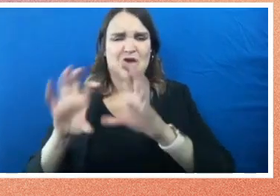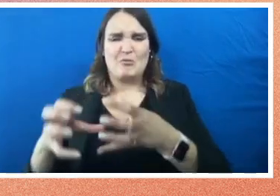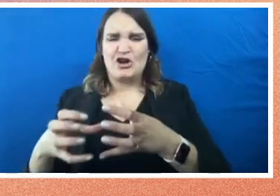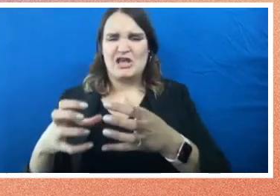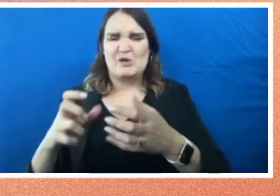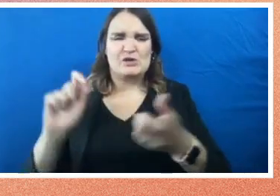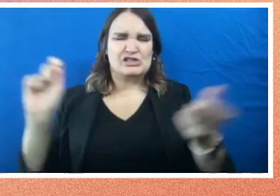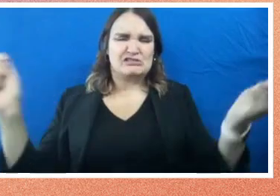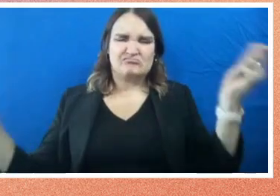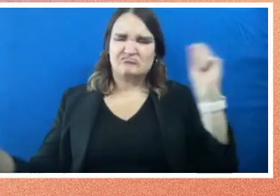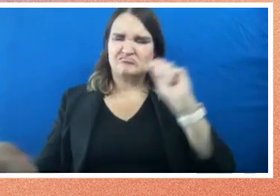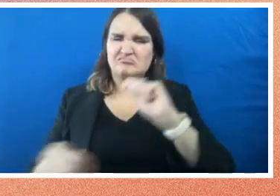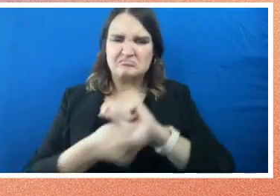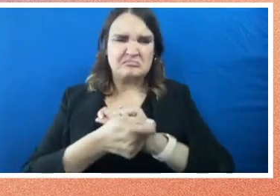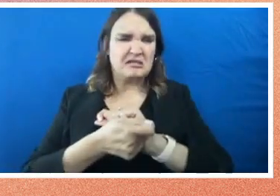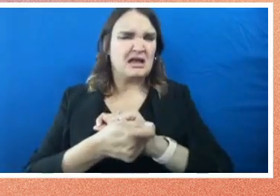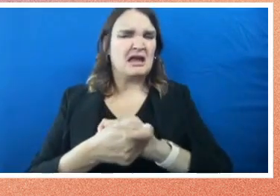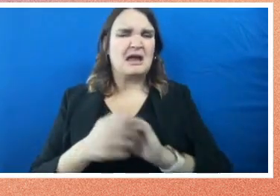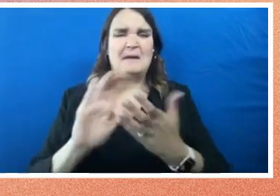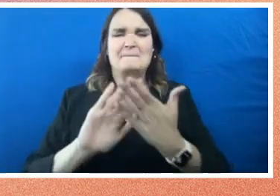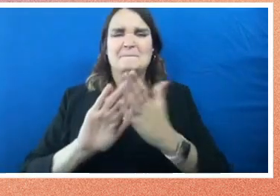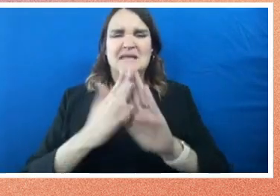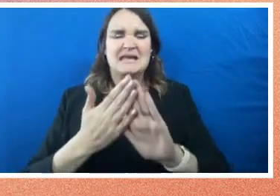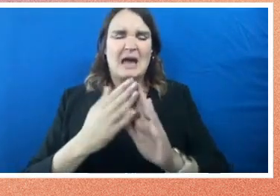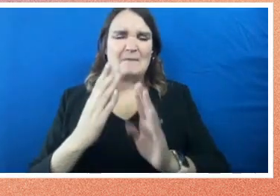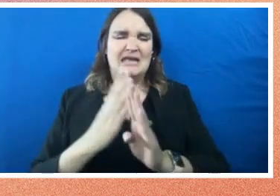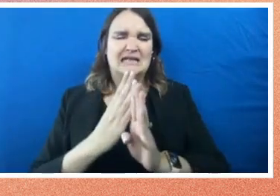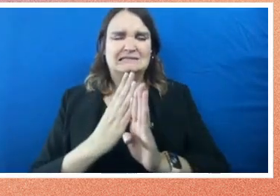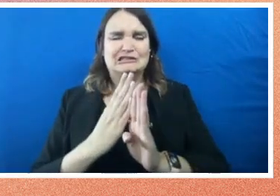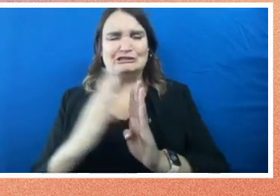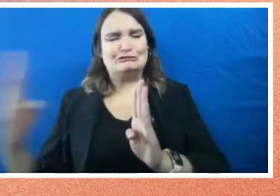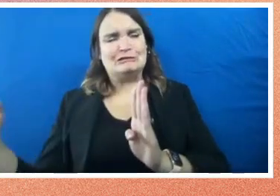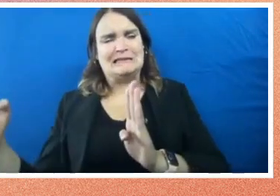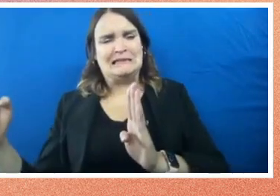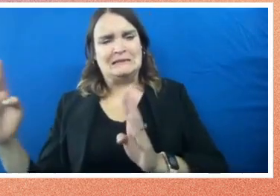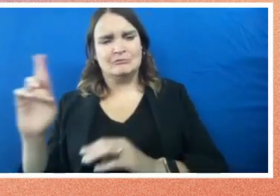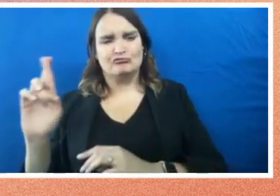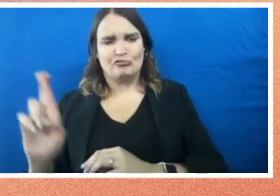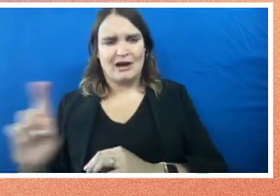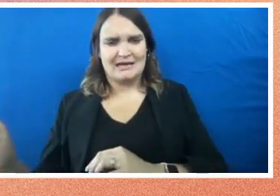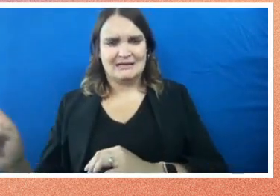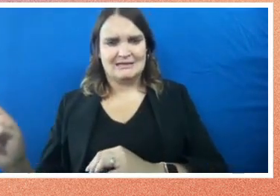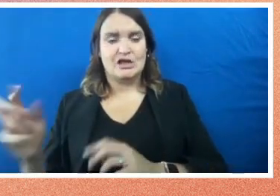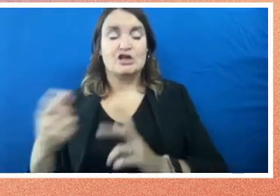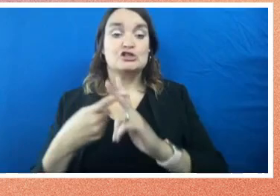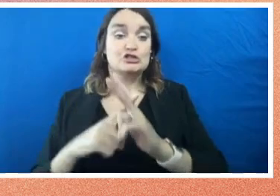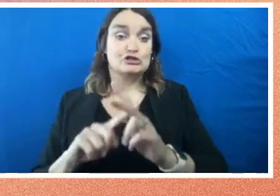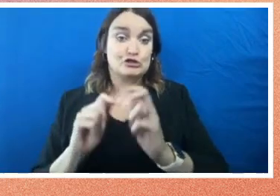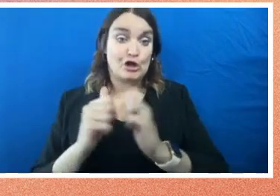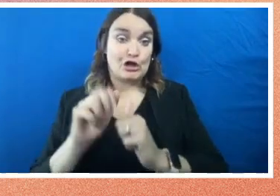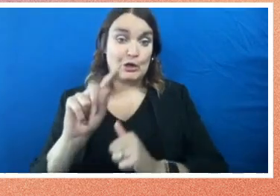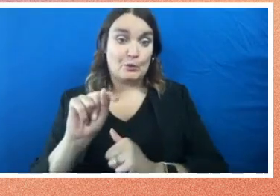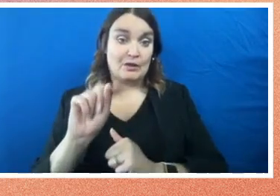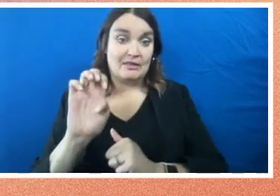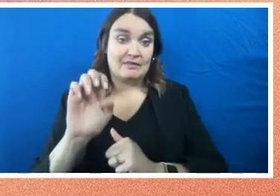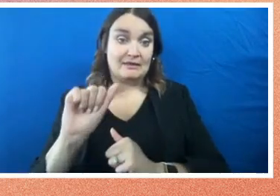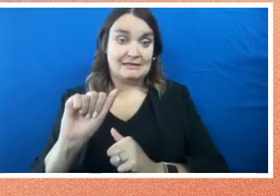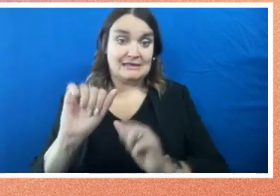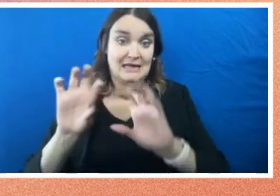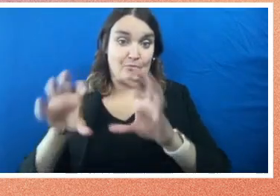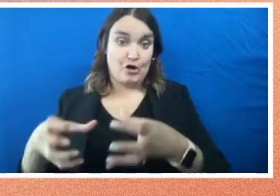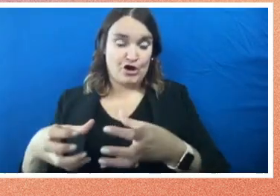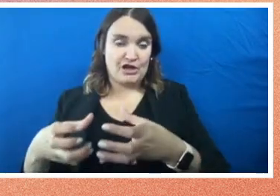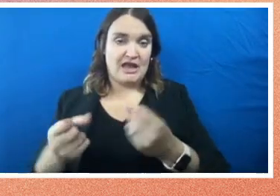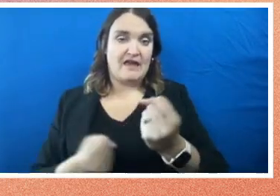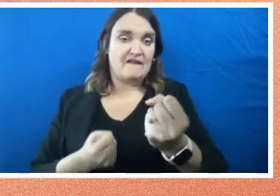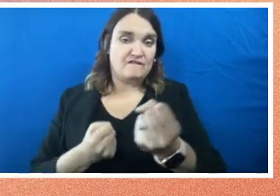descending into the extreme fringes of the far right, starting with the Tea Party, fueled by the deep